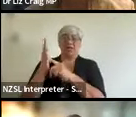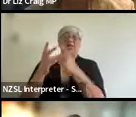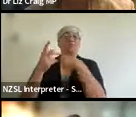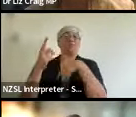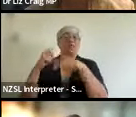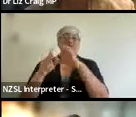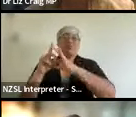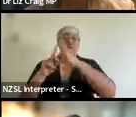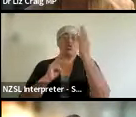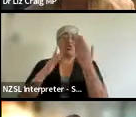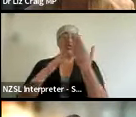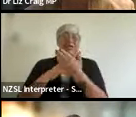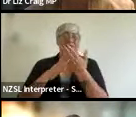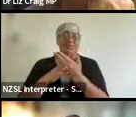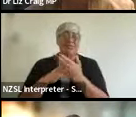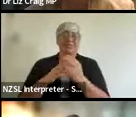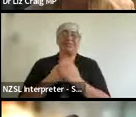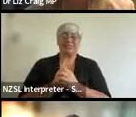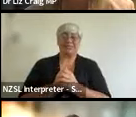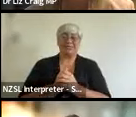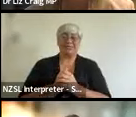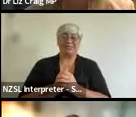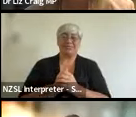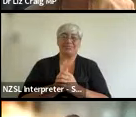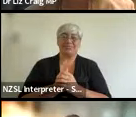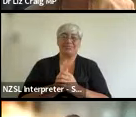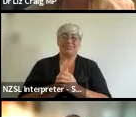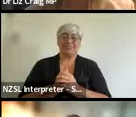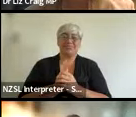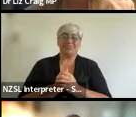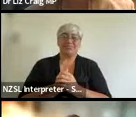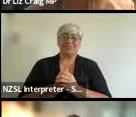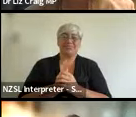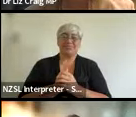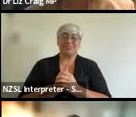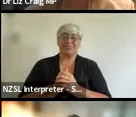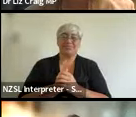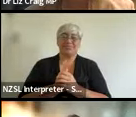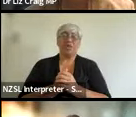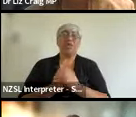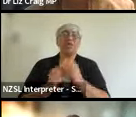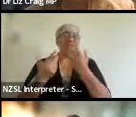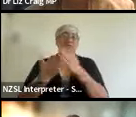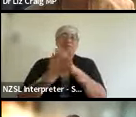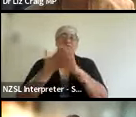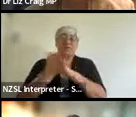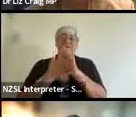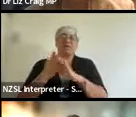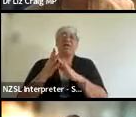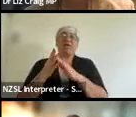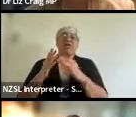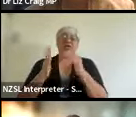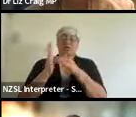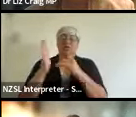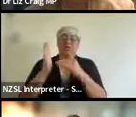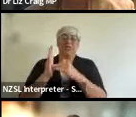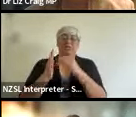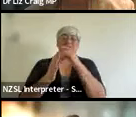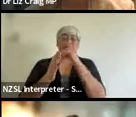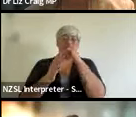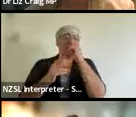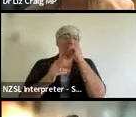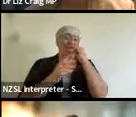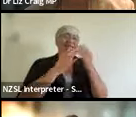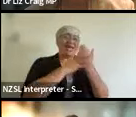inacceptability, believing more society to be